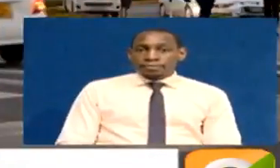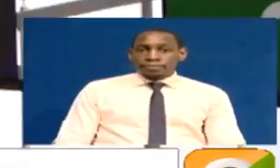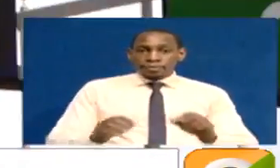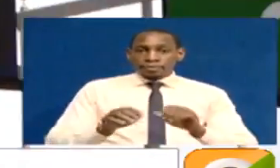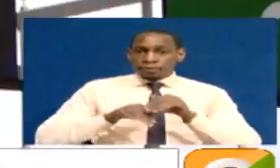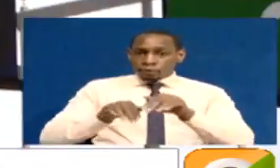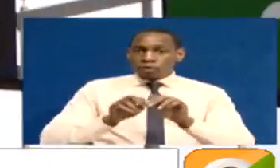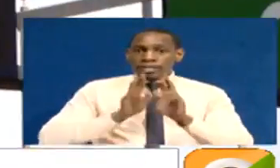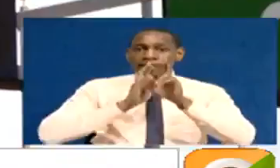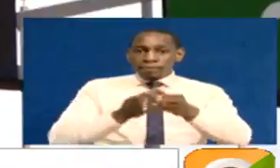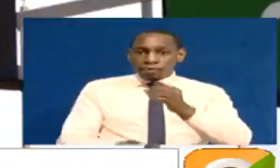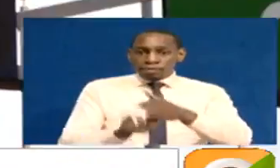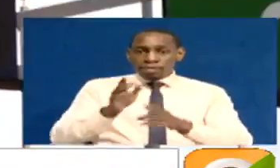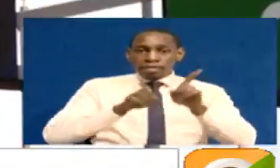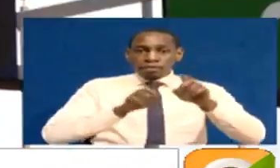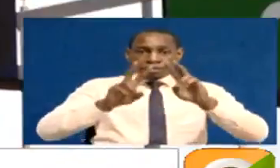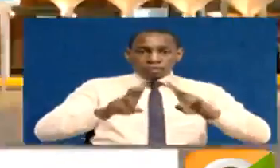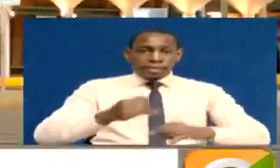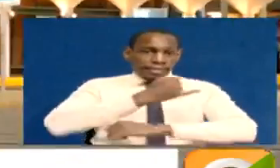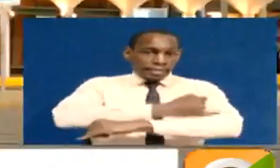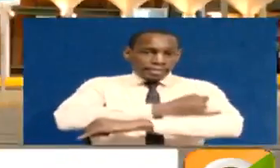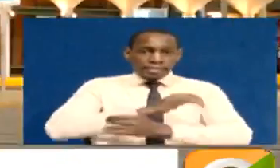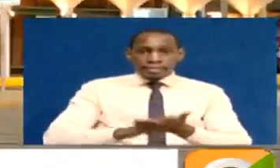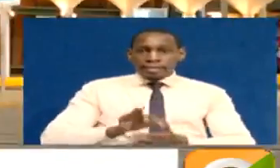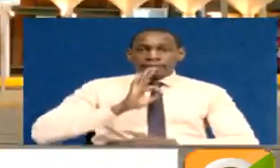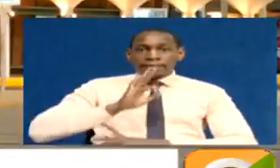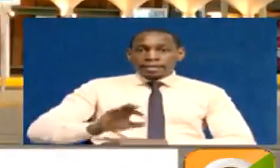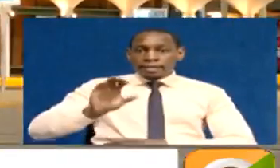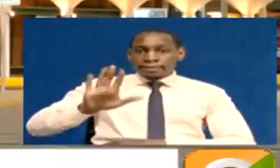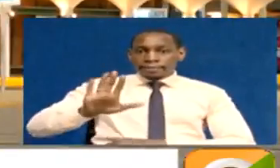According to data released by the Tourism Research Institute, of the